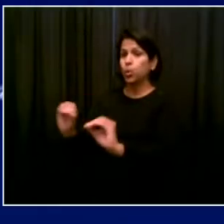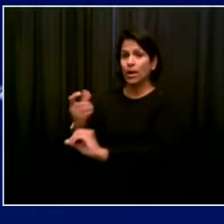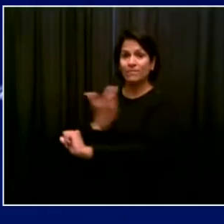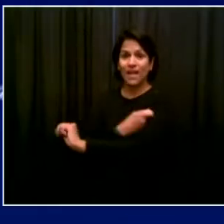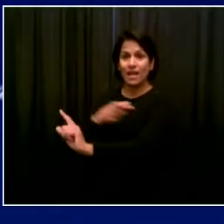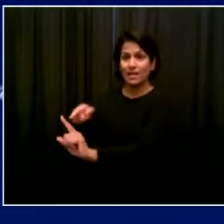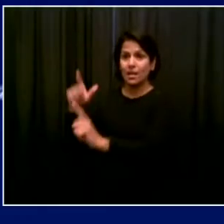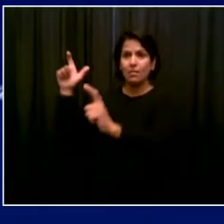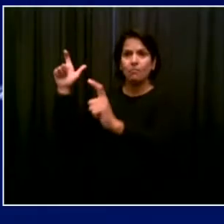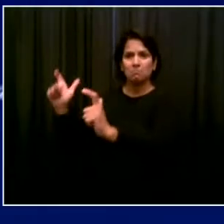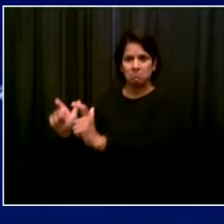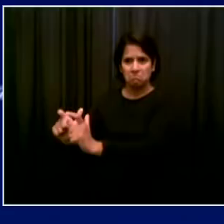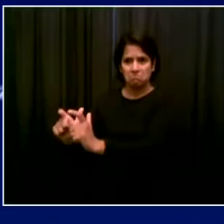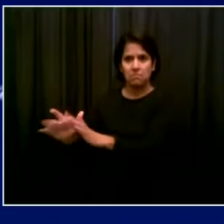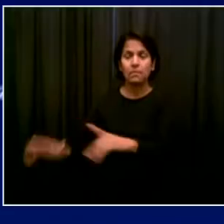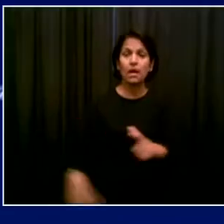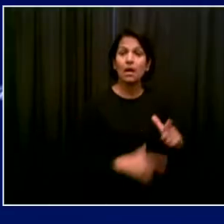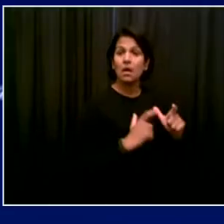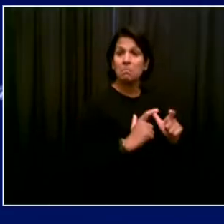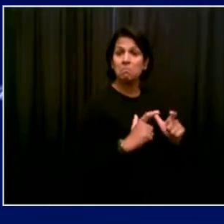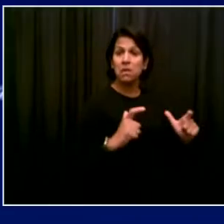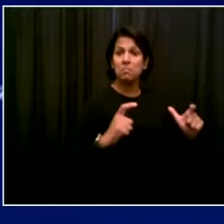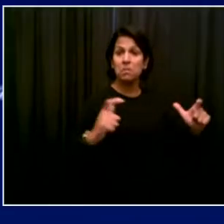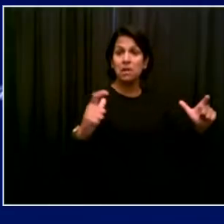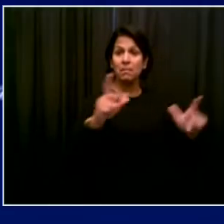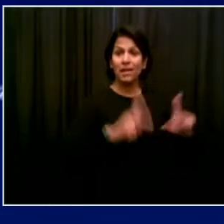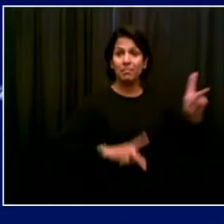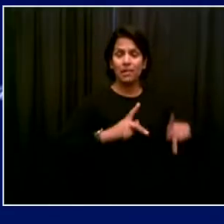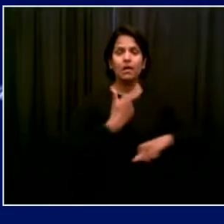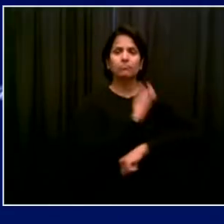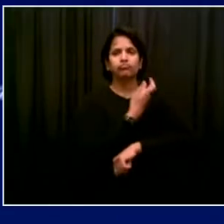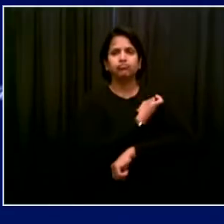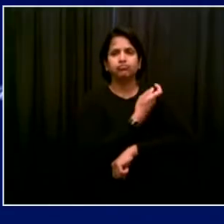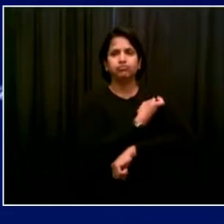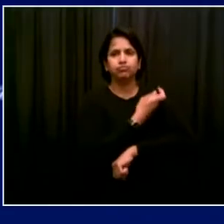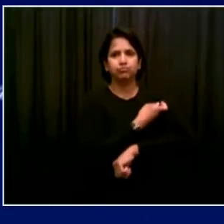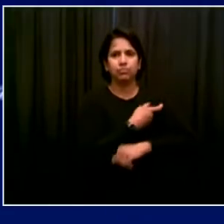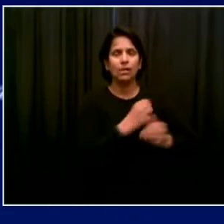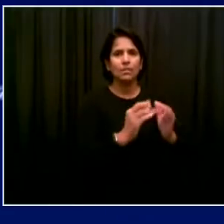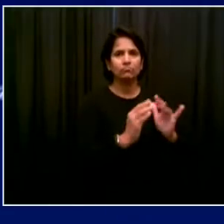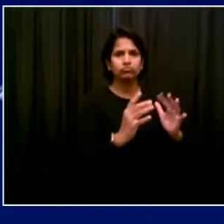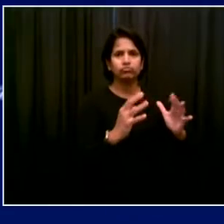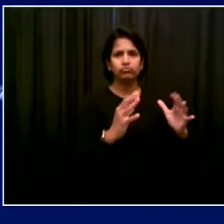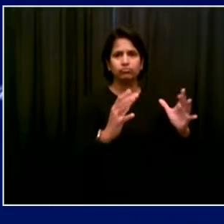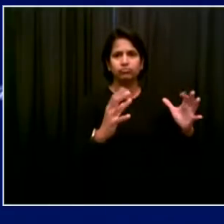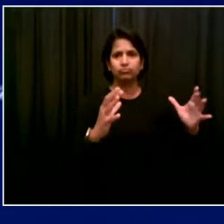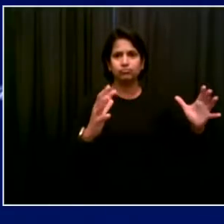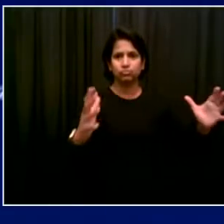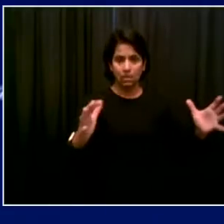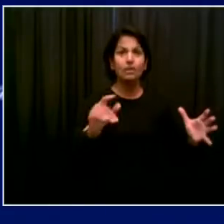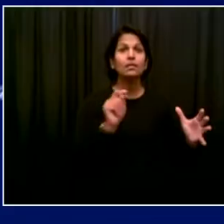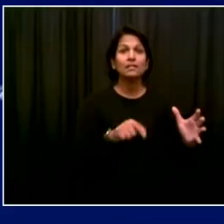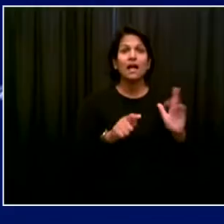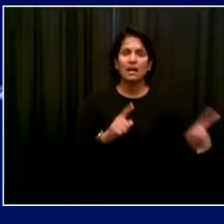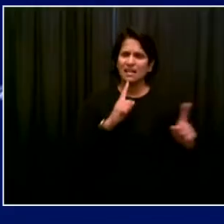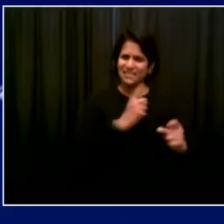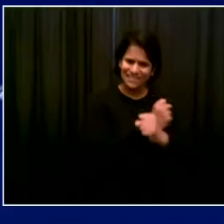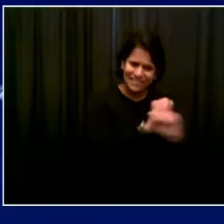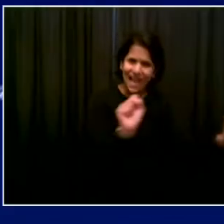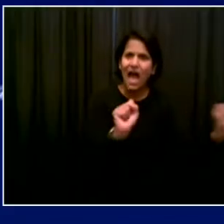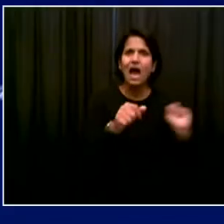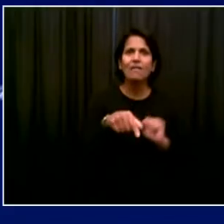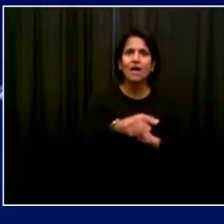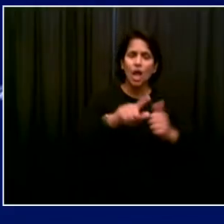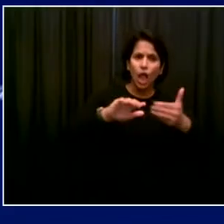States. We know that higher vaccination rates make workplaces, schools, and communities safer, accelerate our path out